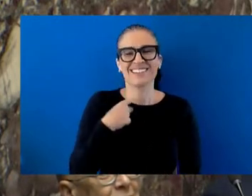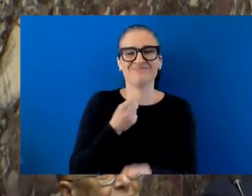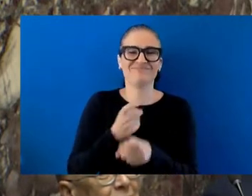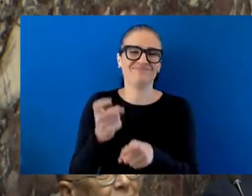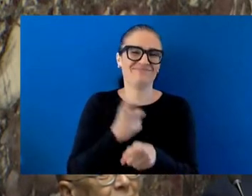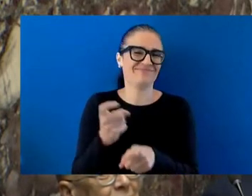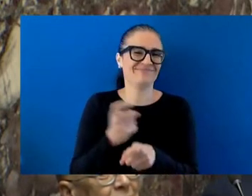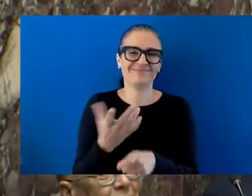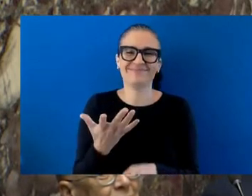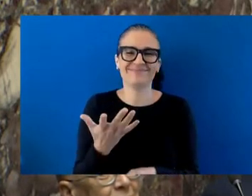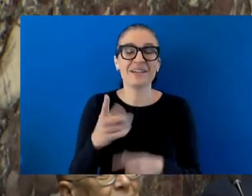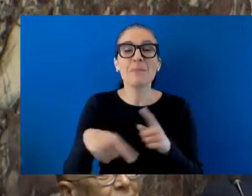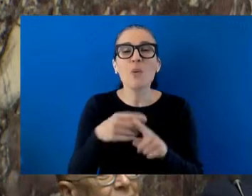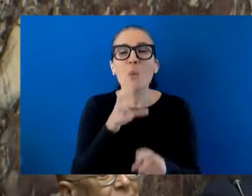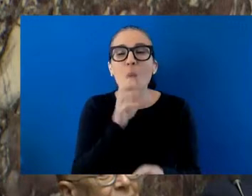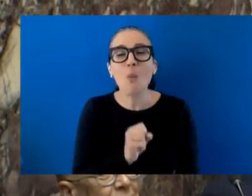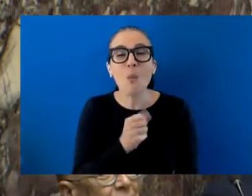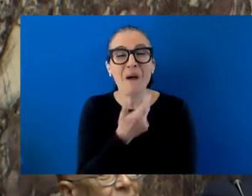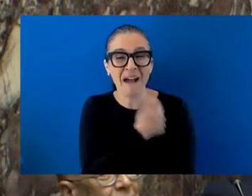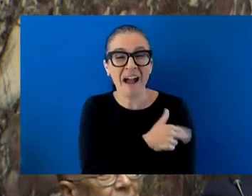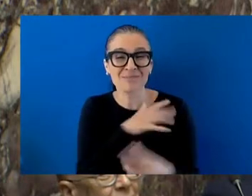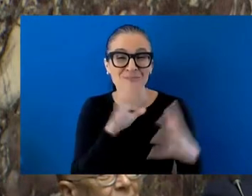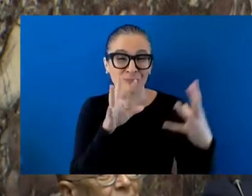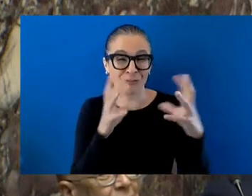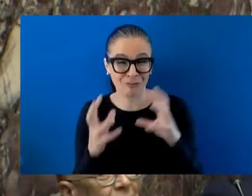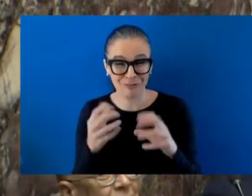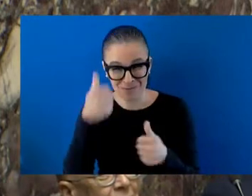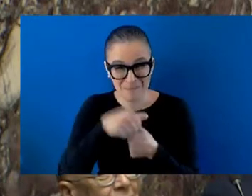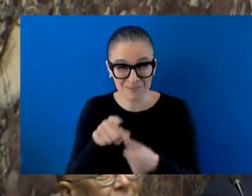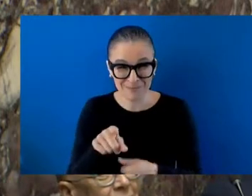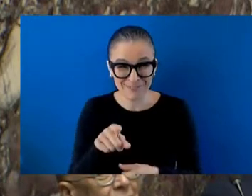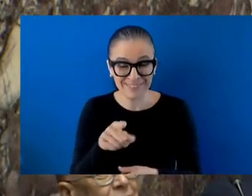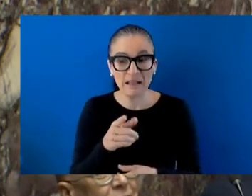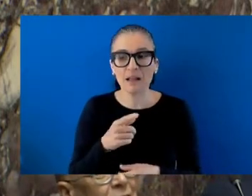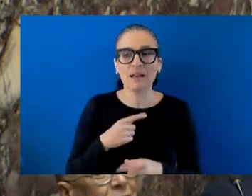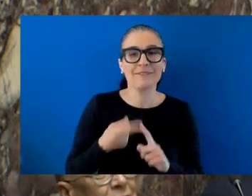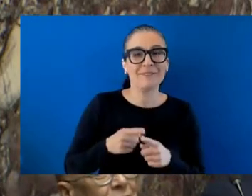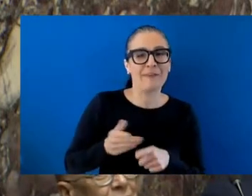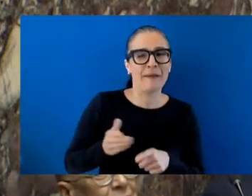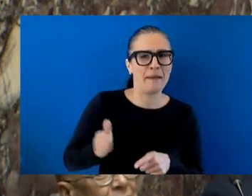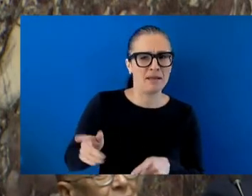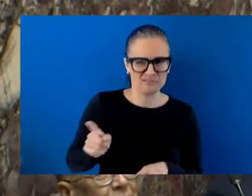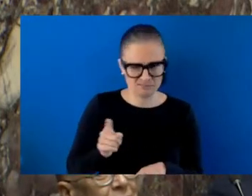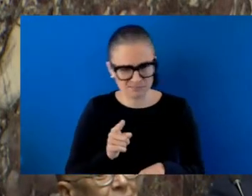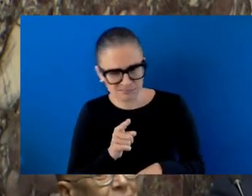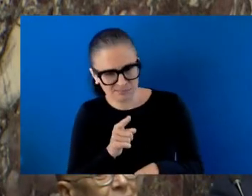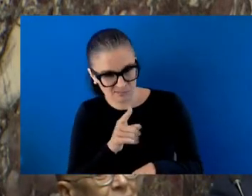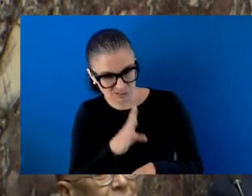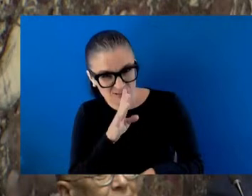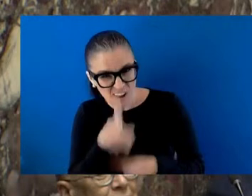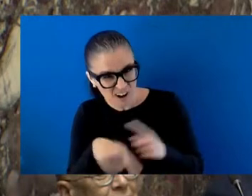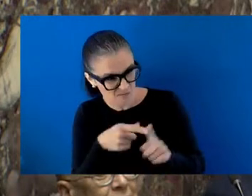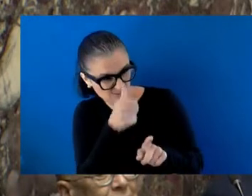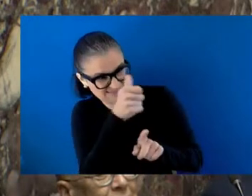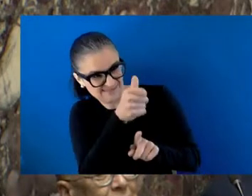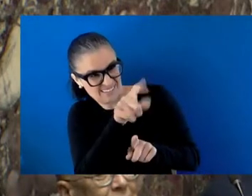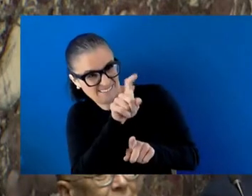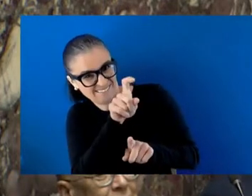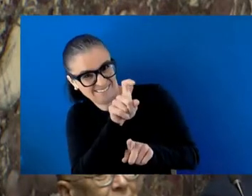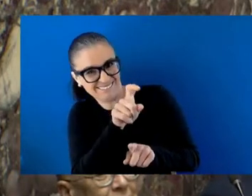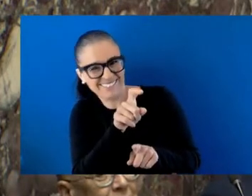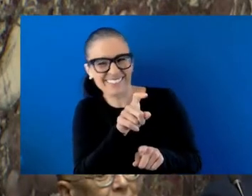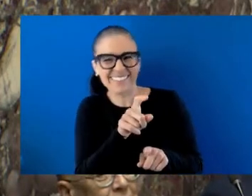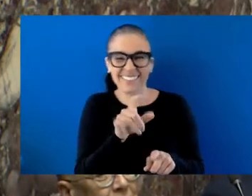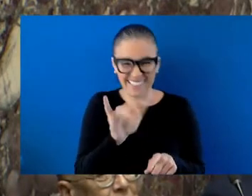time. My friend from Surrey Cloverdale reminded me I may be speaking about myself. But in that statement, I also spoke about